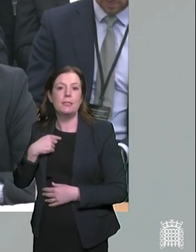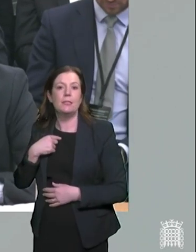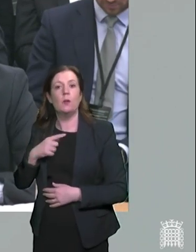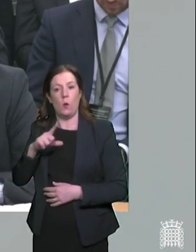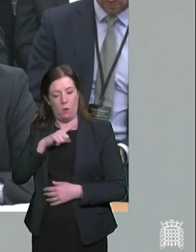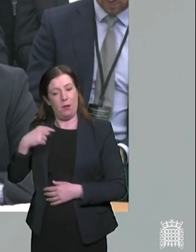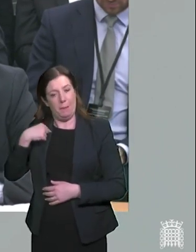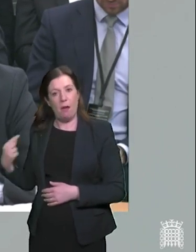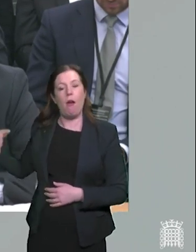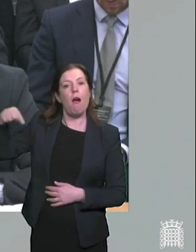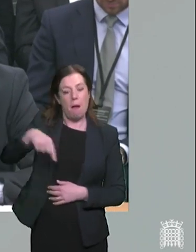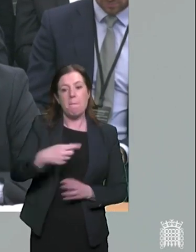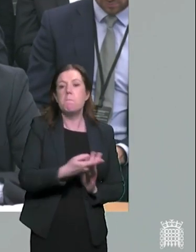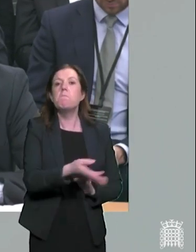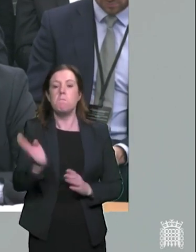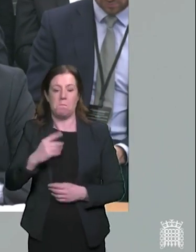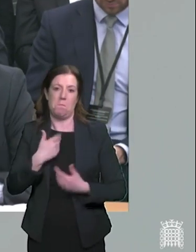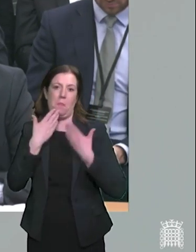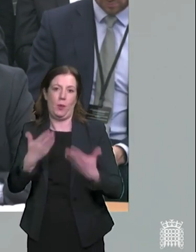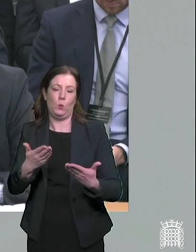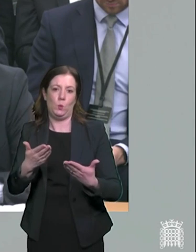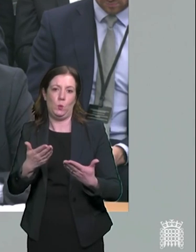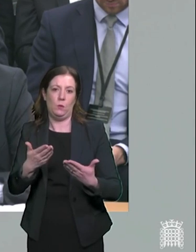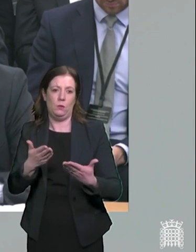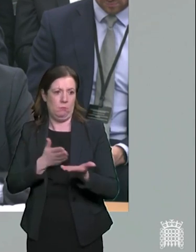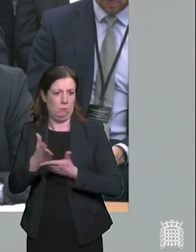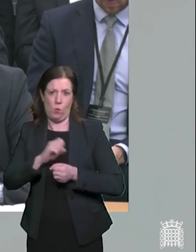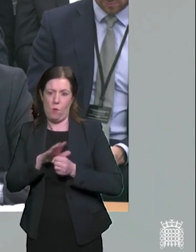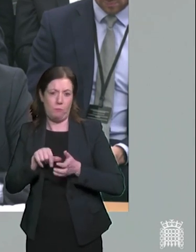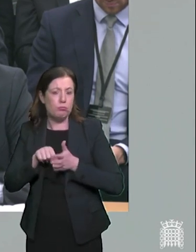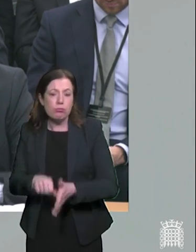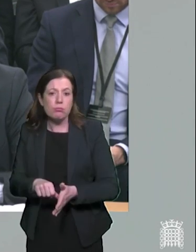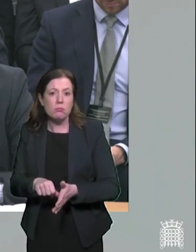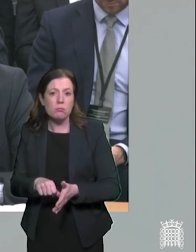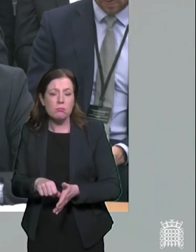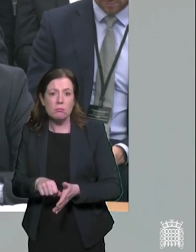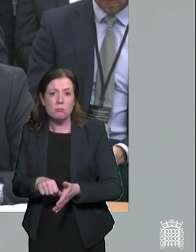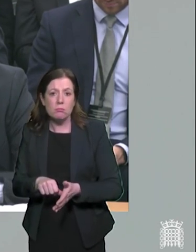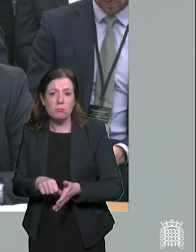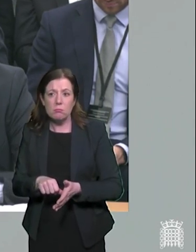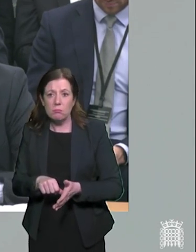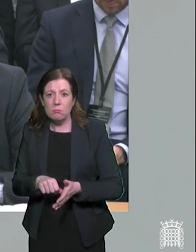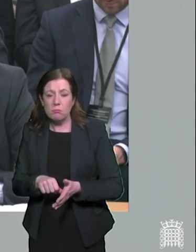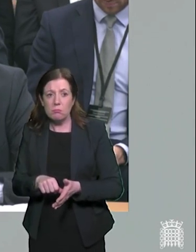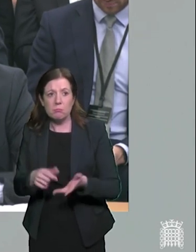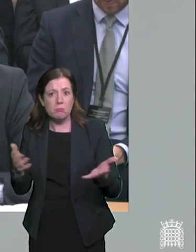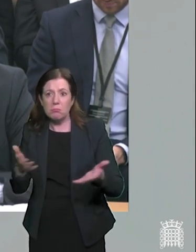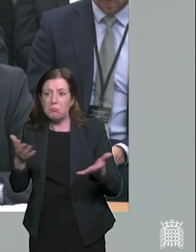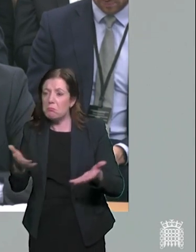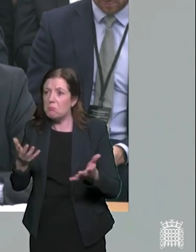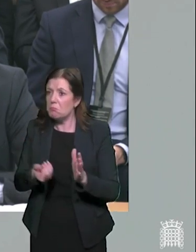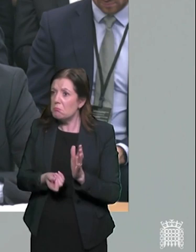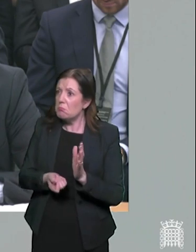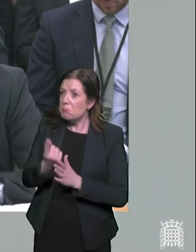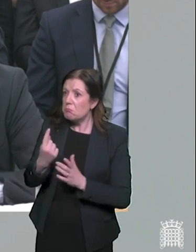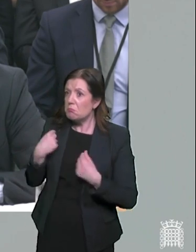to thank staff throughout the pandemic. There weren't very many of these occasions. When they occurred, I